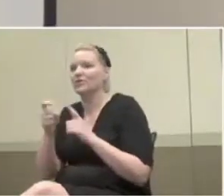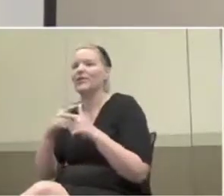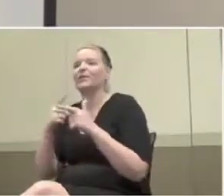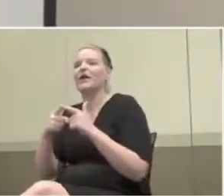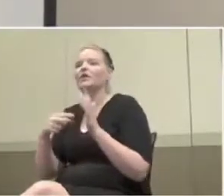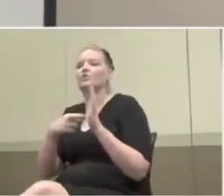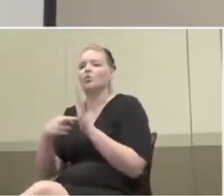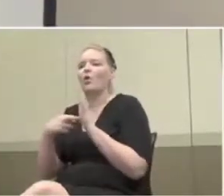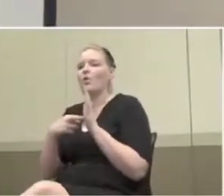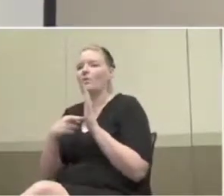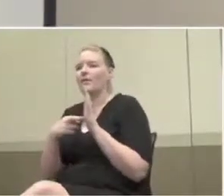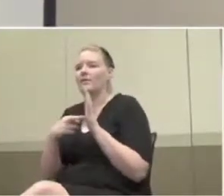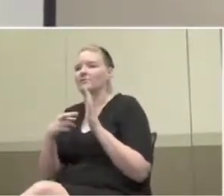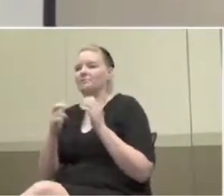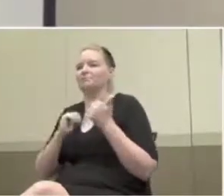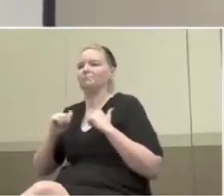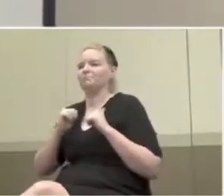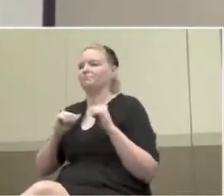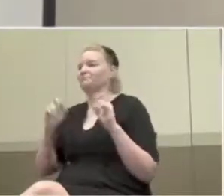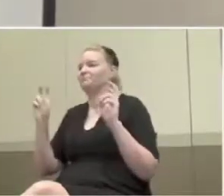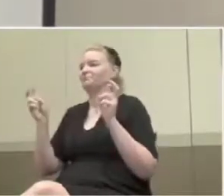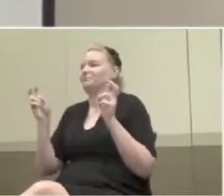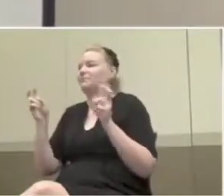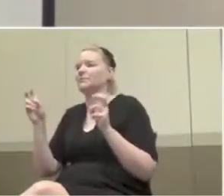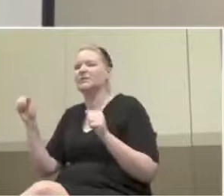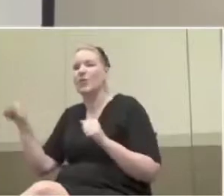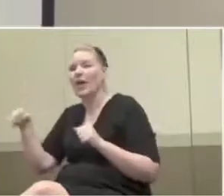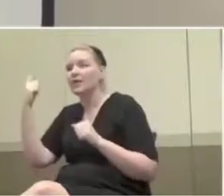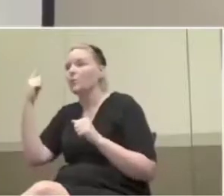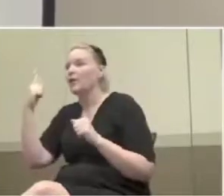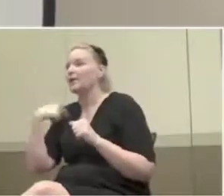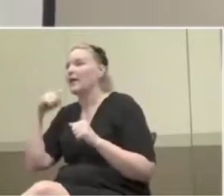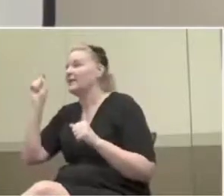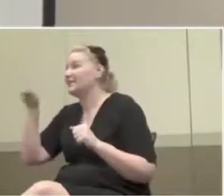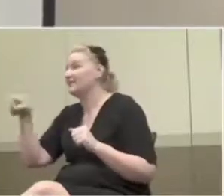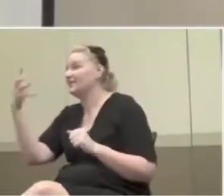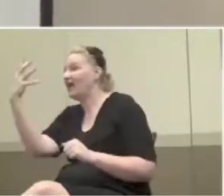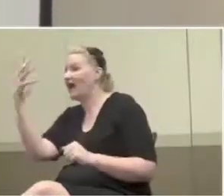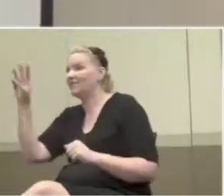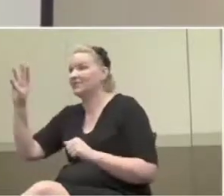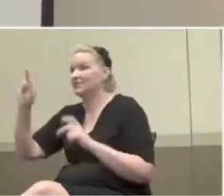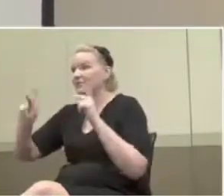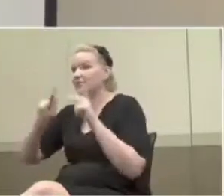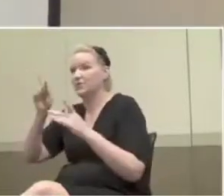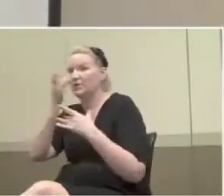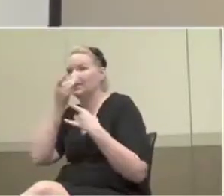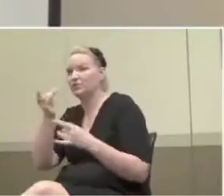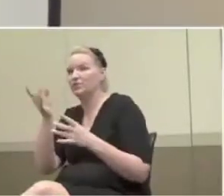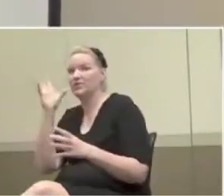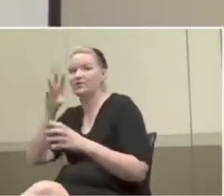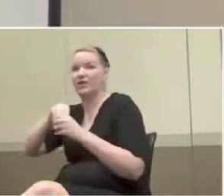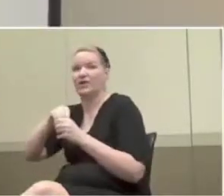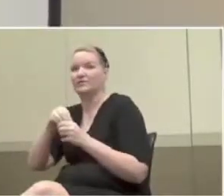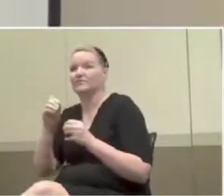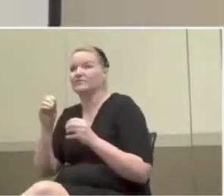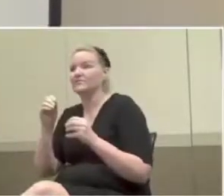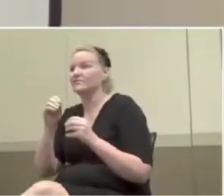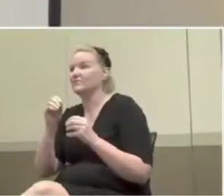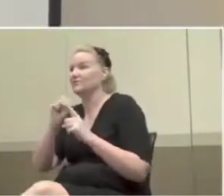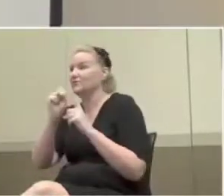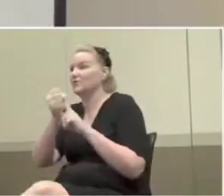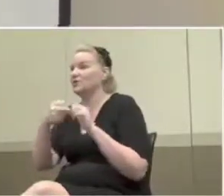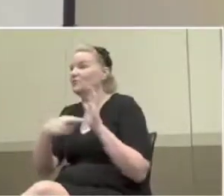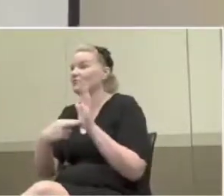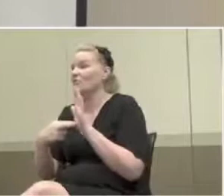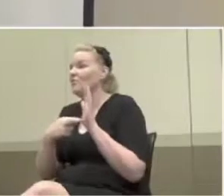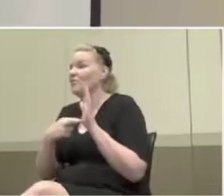out in front. So is there anybody interested? Can I get maybe 5 or 6 people who would be interested in kind of jumping in and being role plays? Well,